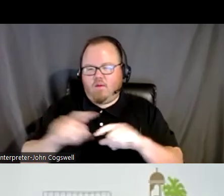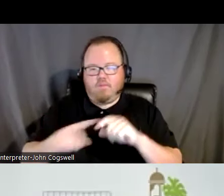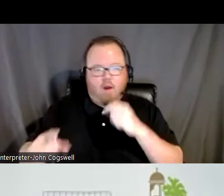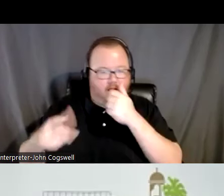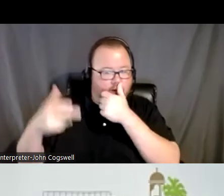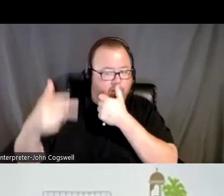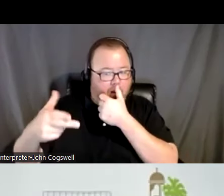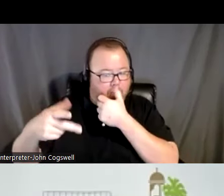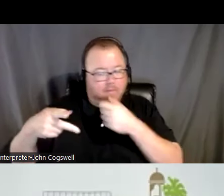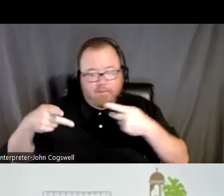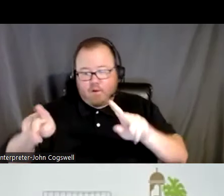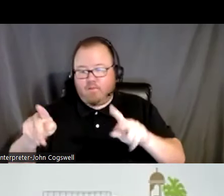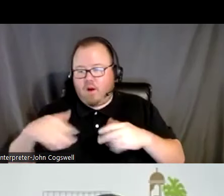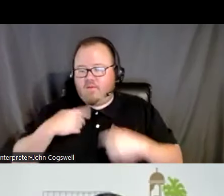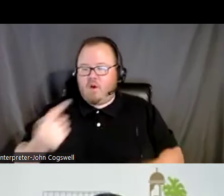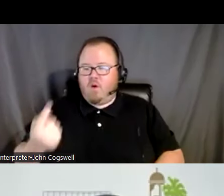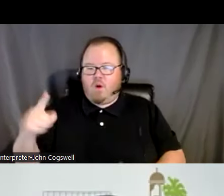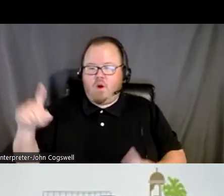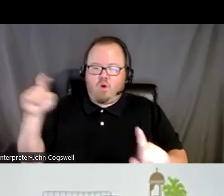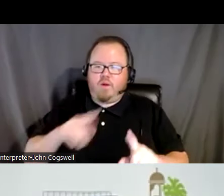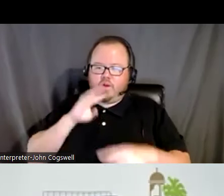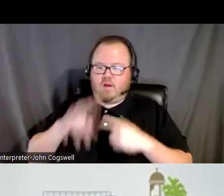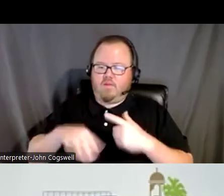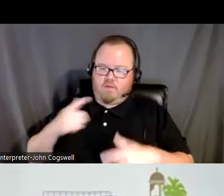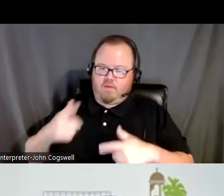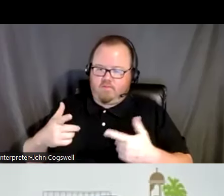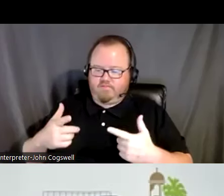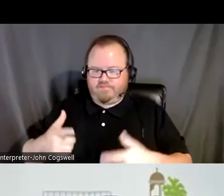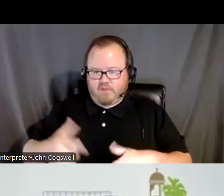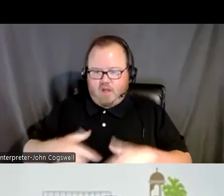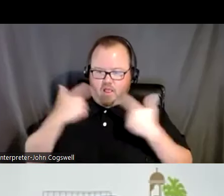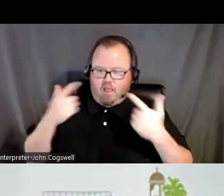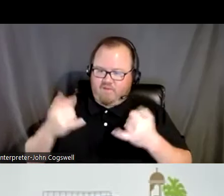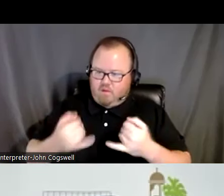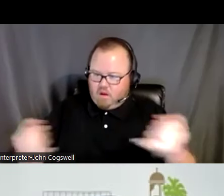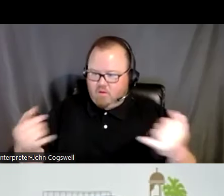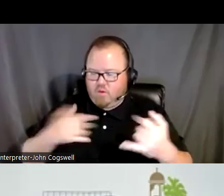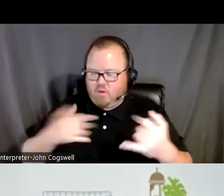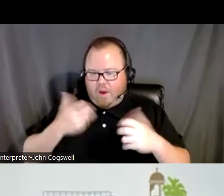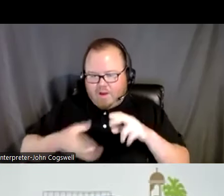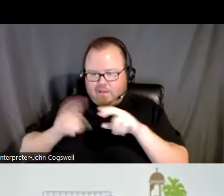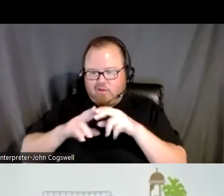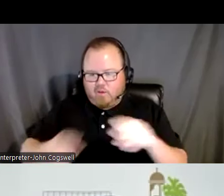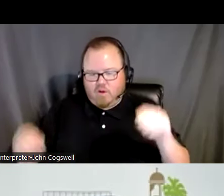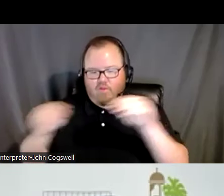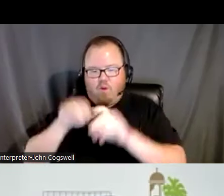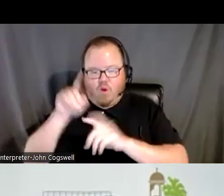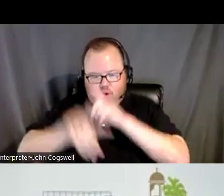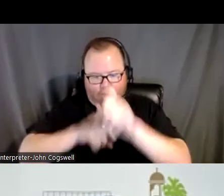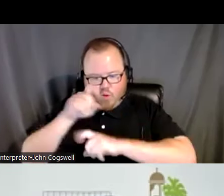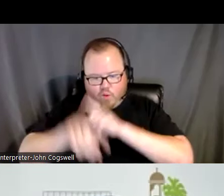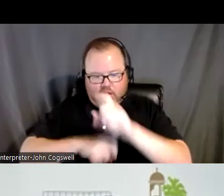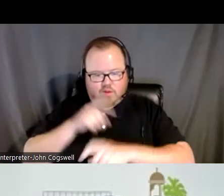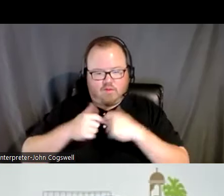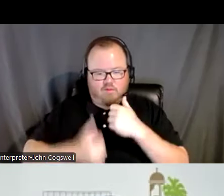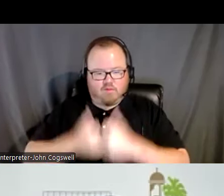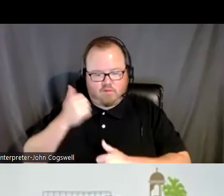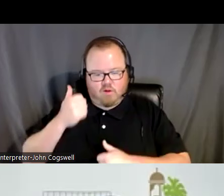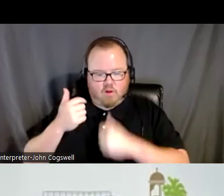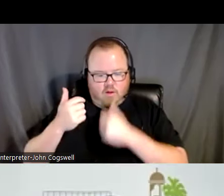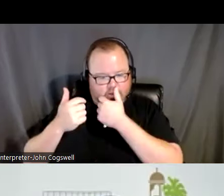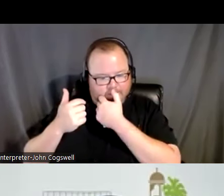permit. It has one question about the lifeline. We're trying to increase more questions about that, understanding that majority,